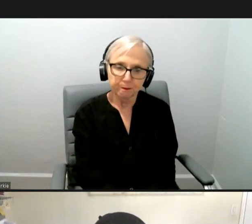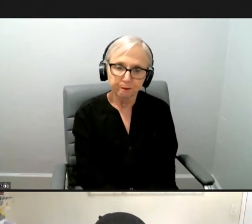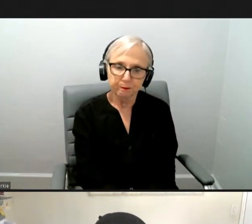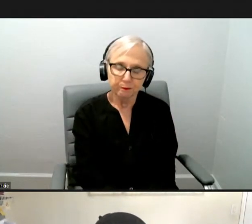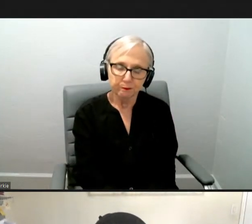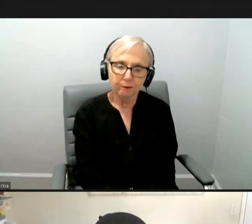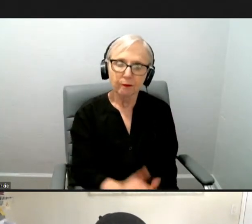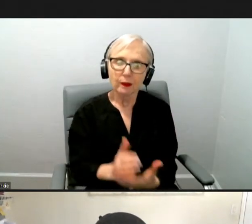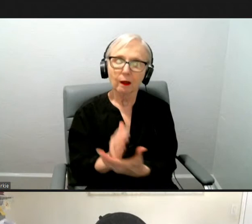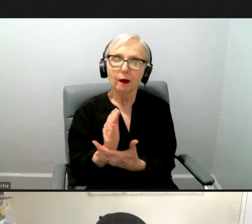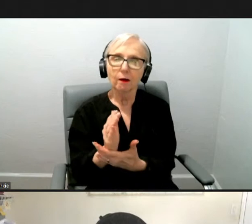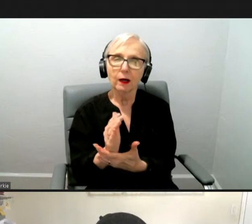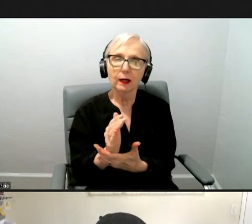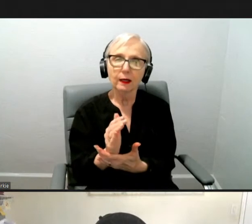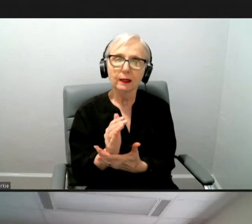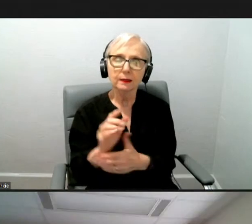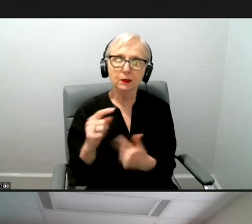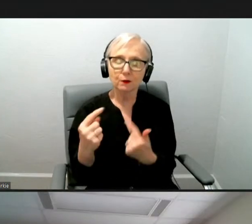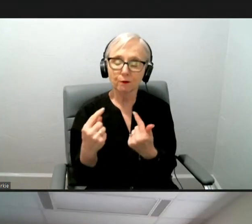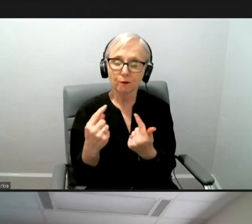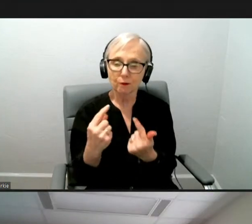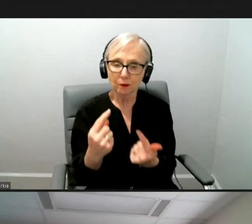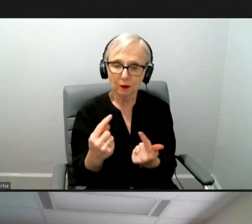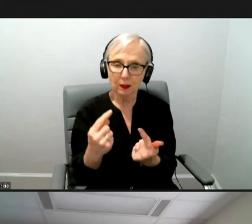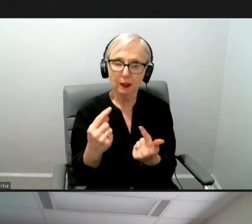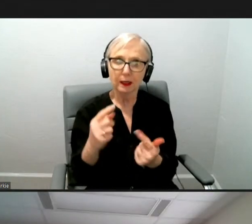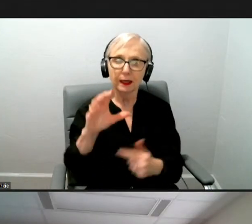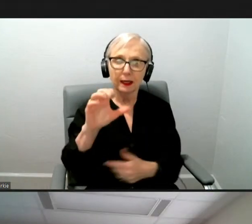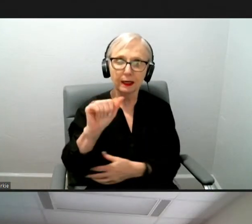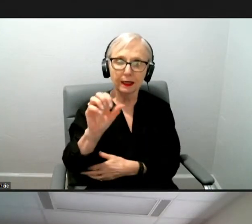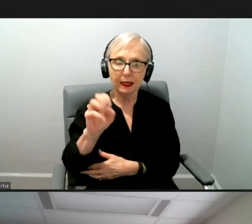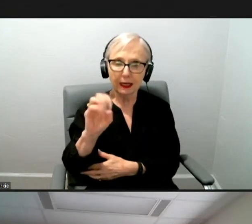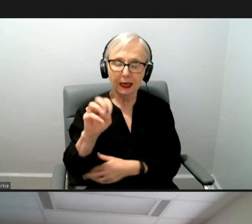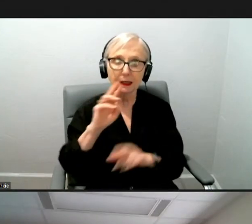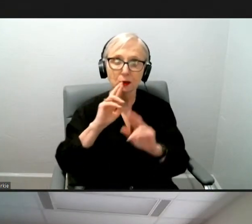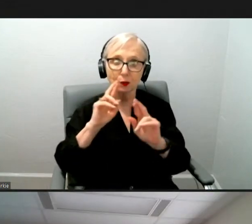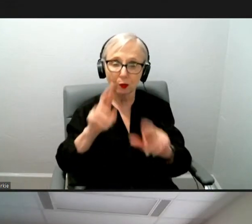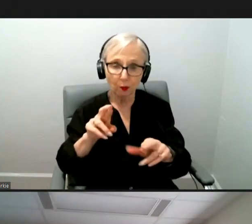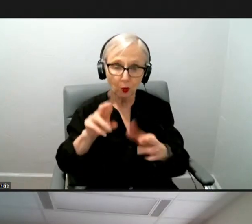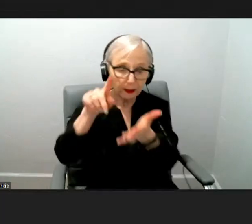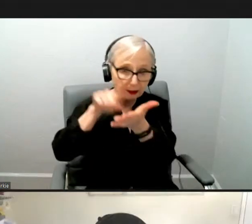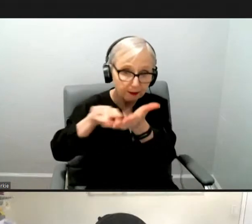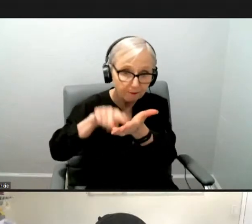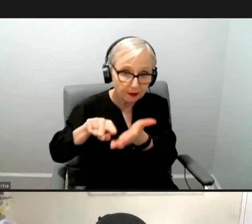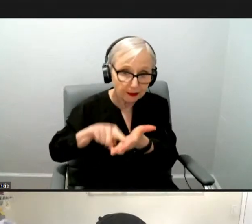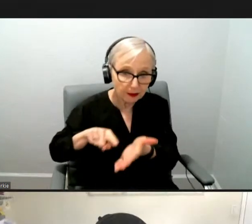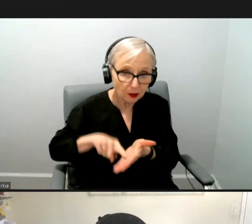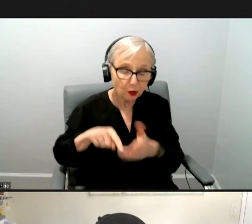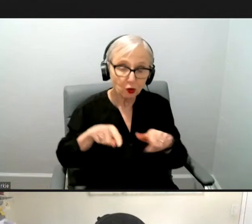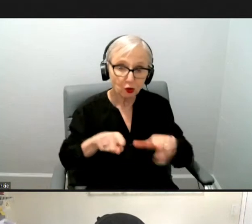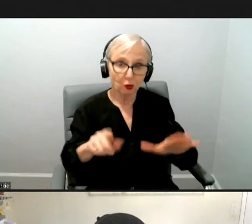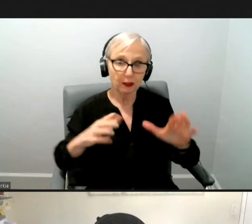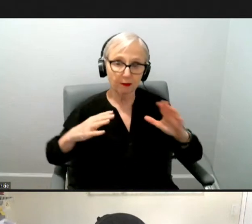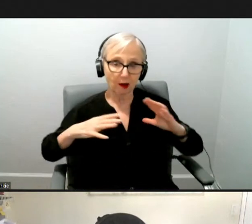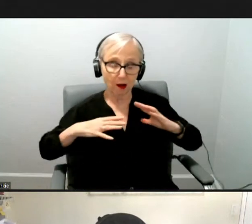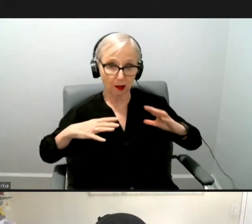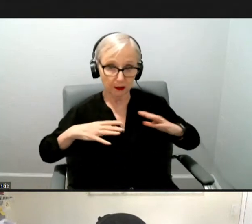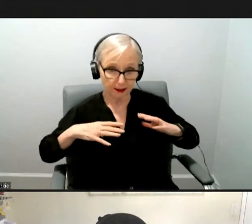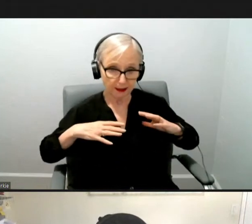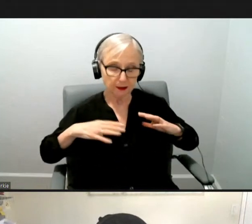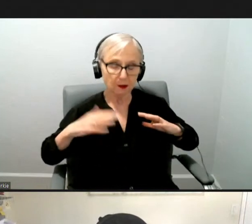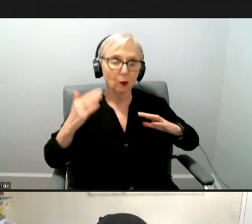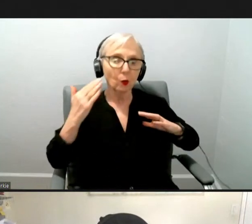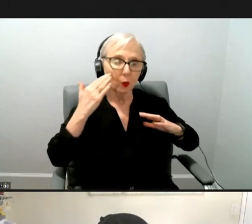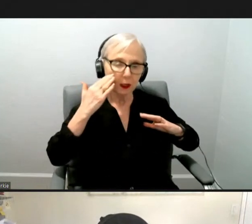All right, so as far as case reporting and case investigation over the holidays, so we know that there